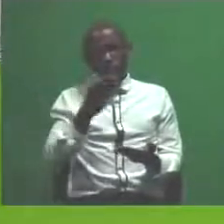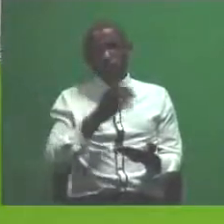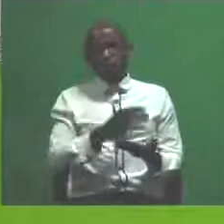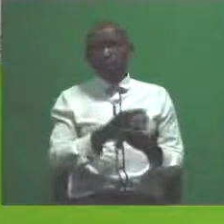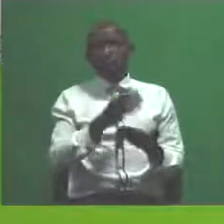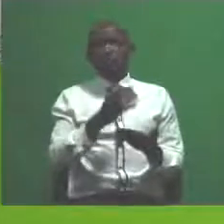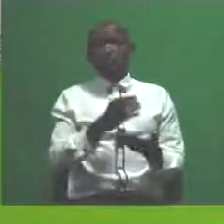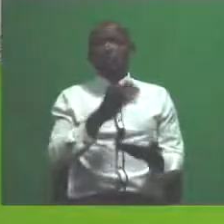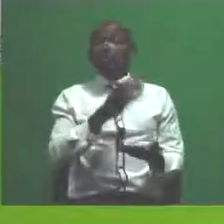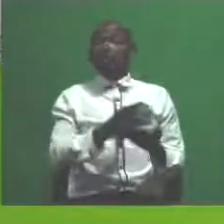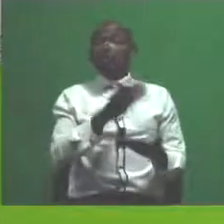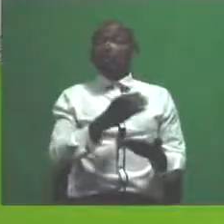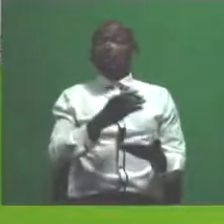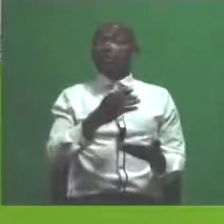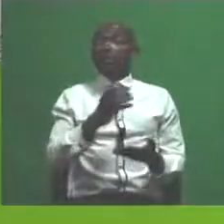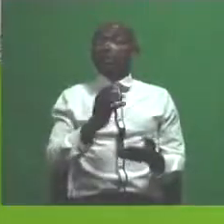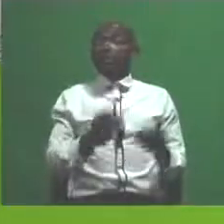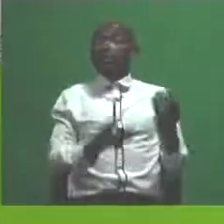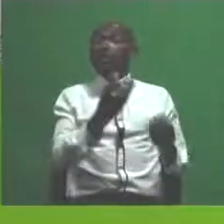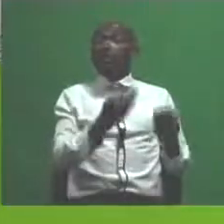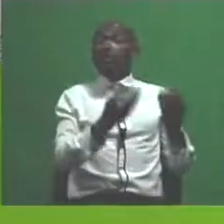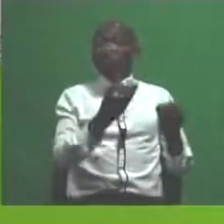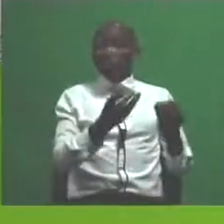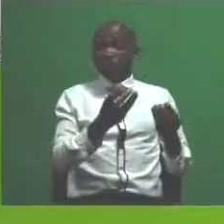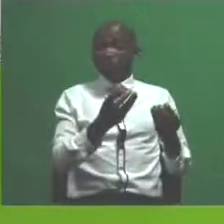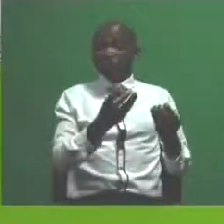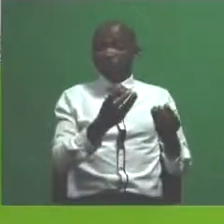Oh, it's cold. It's so cold.